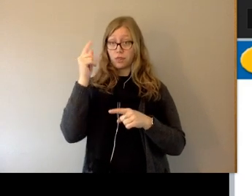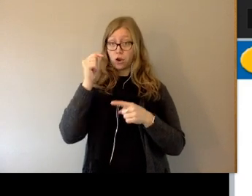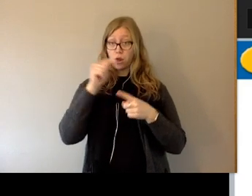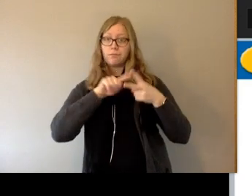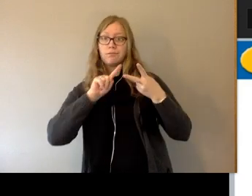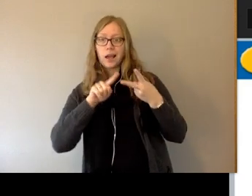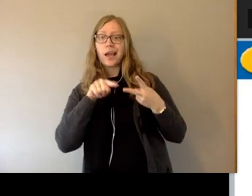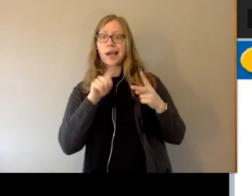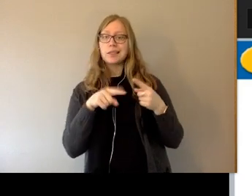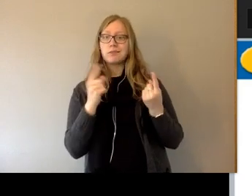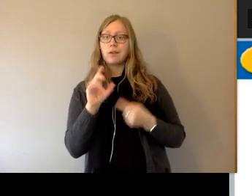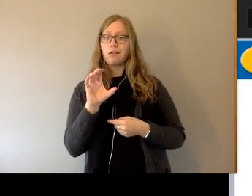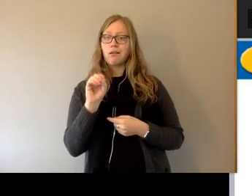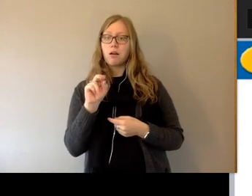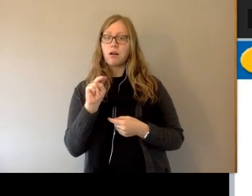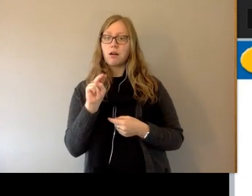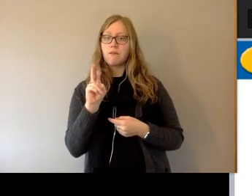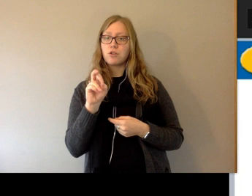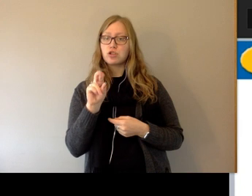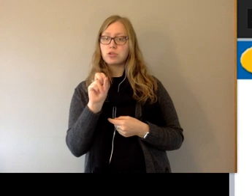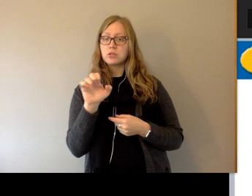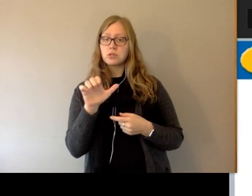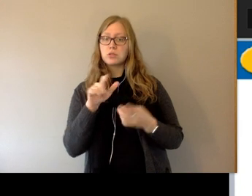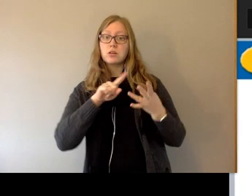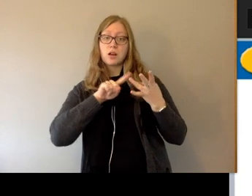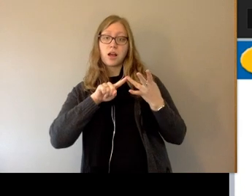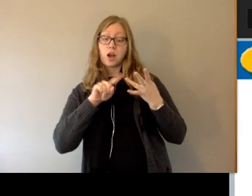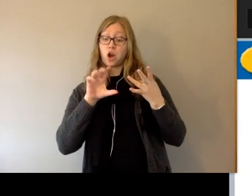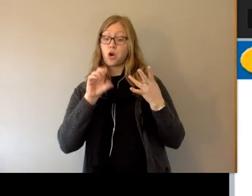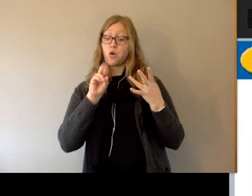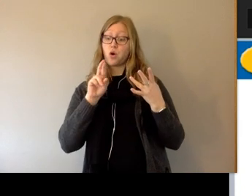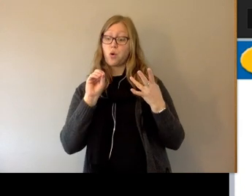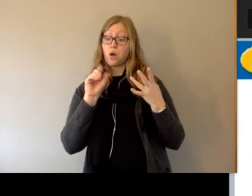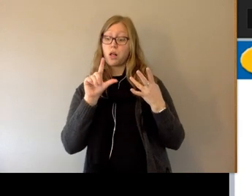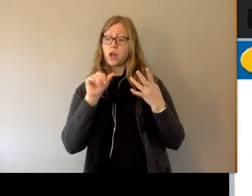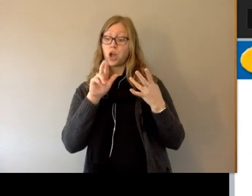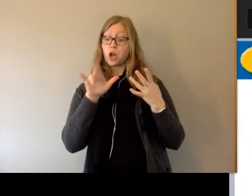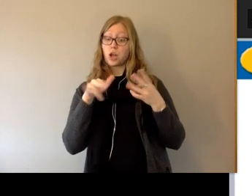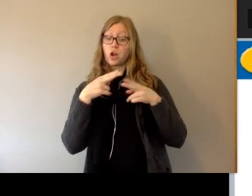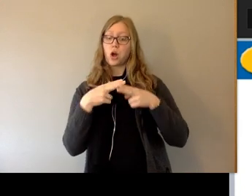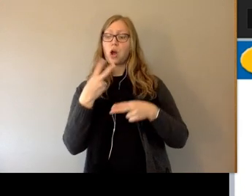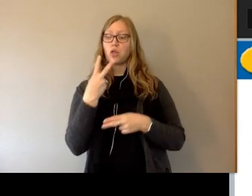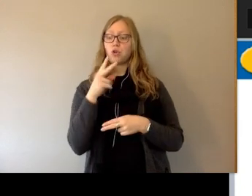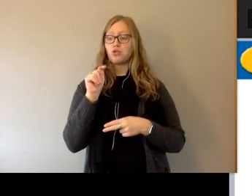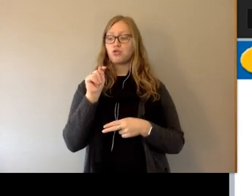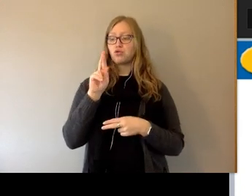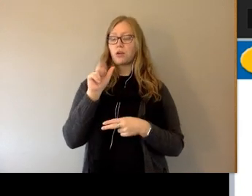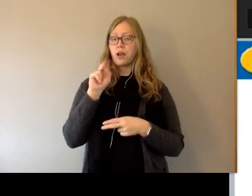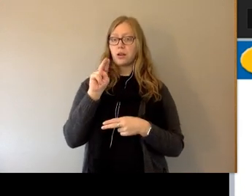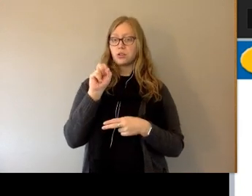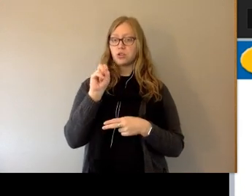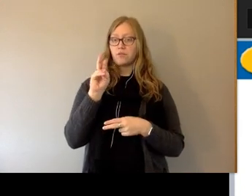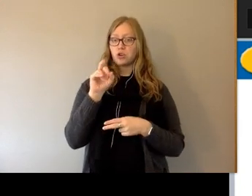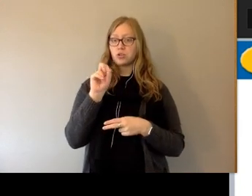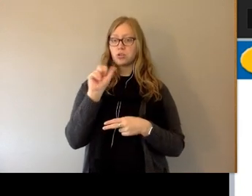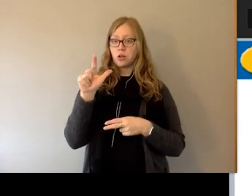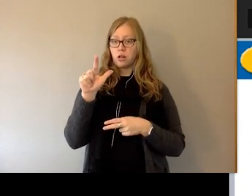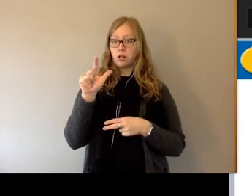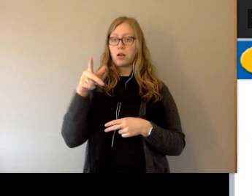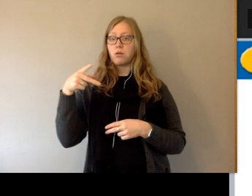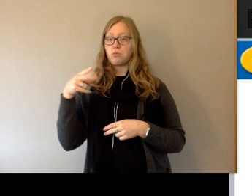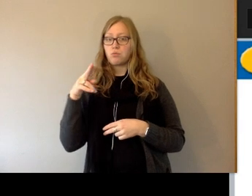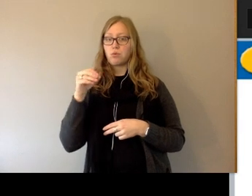to this, which is the two transversal proportionality, and then this triangle bisector theorem. Now, that all sounds